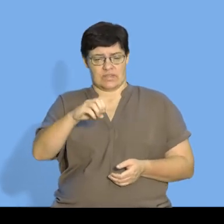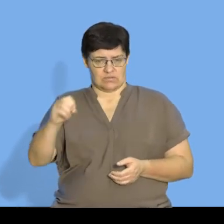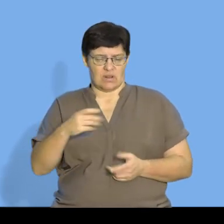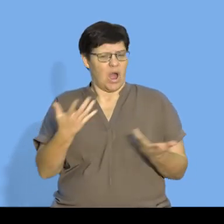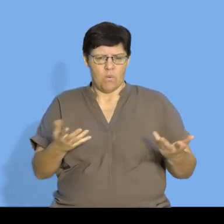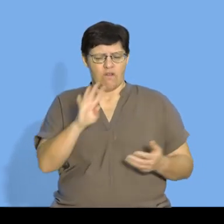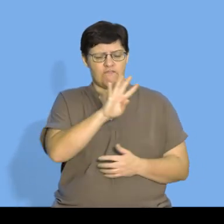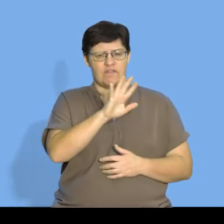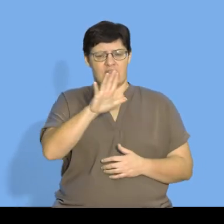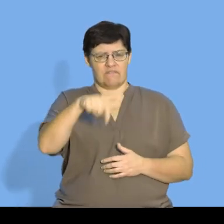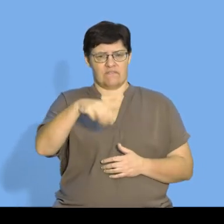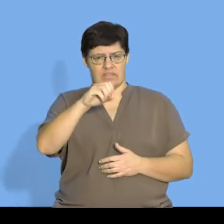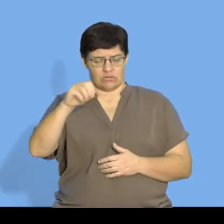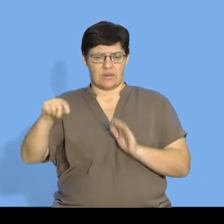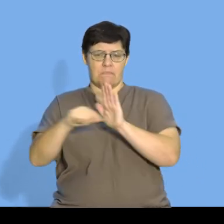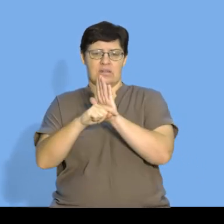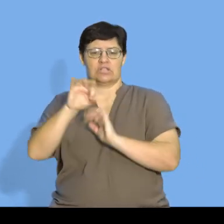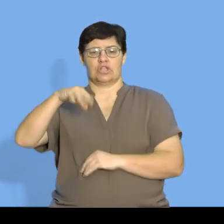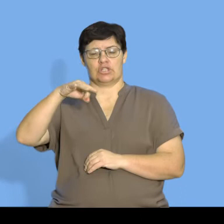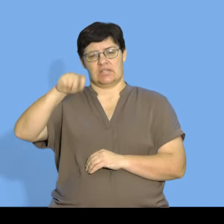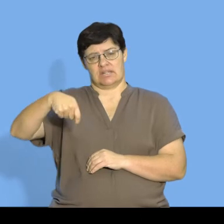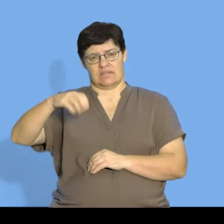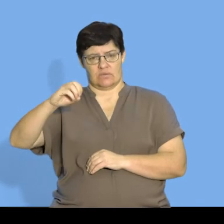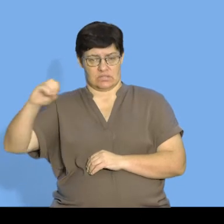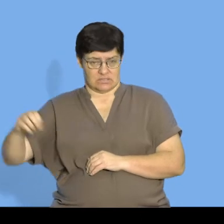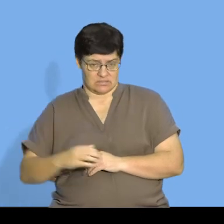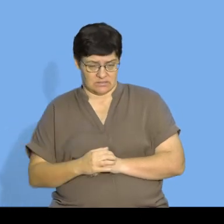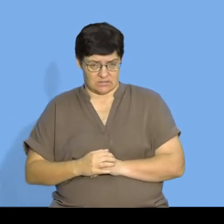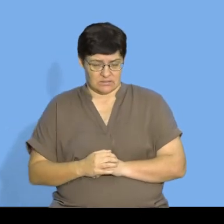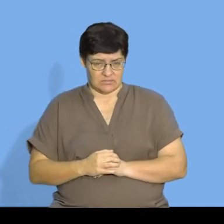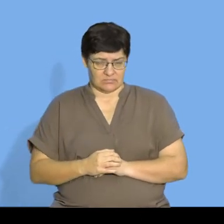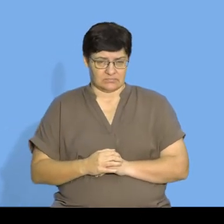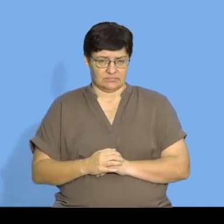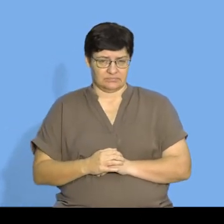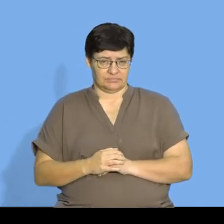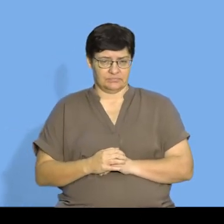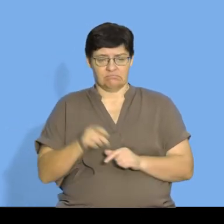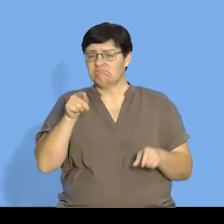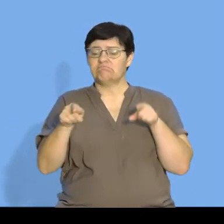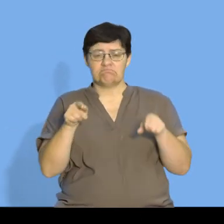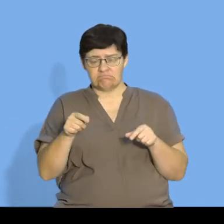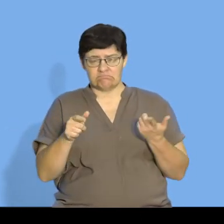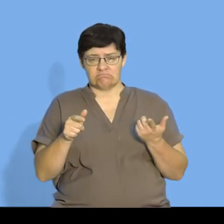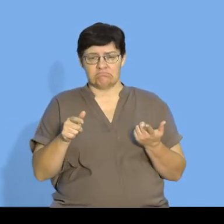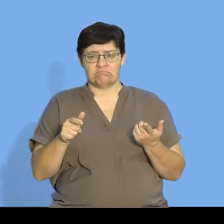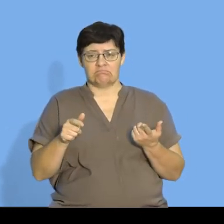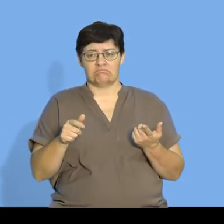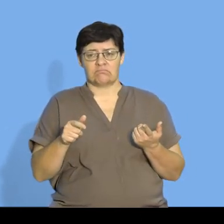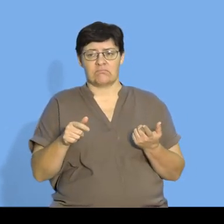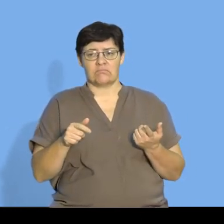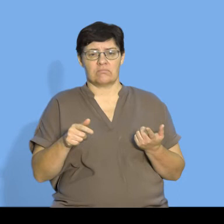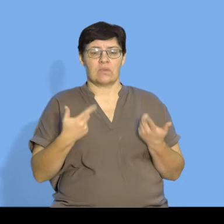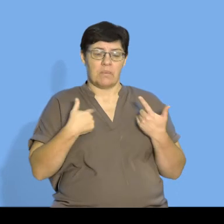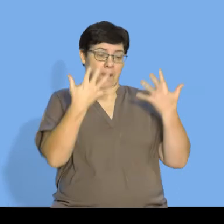get that figure? Your 45,000 minus your 13,000. Clearly, you can see that these are